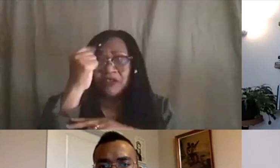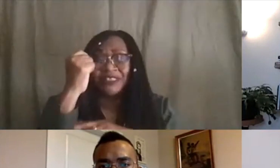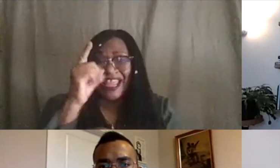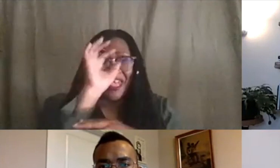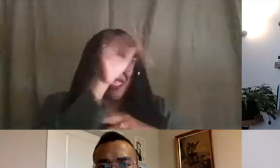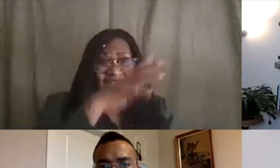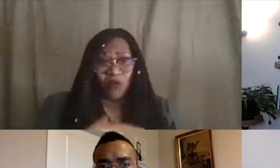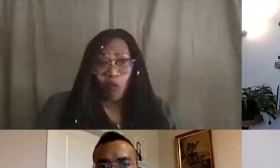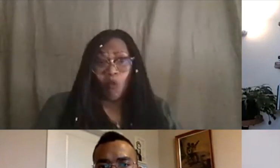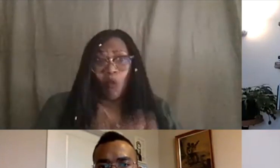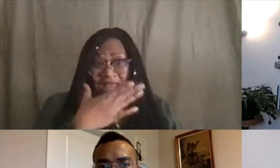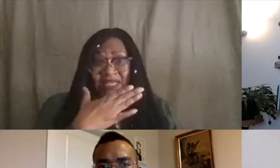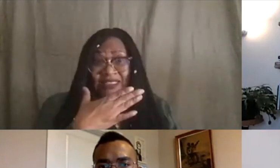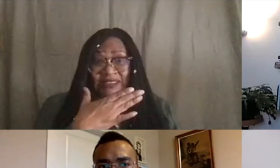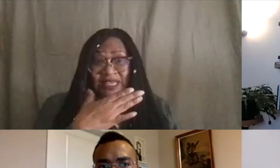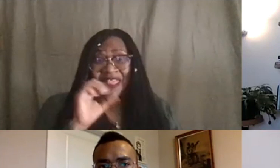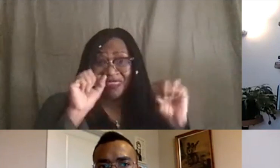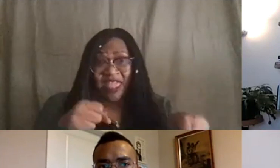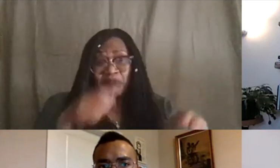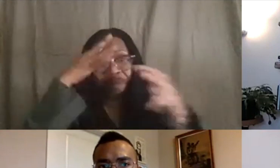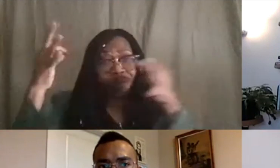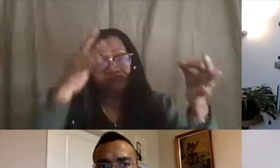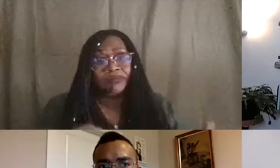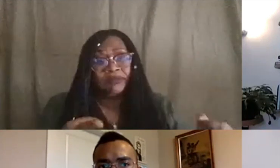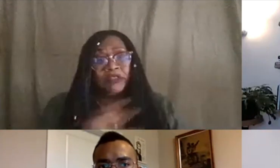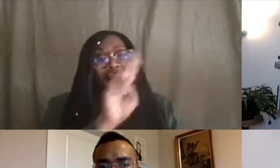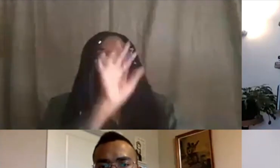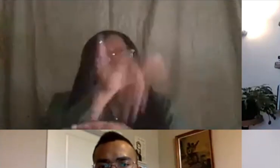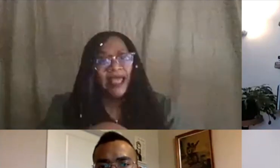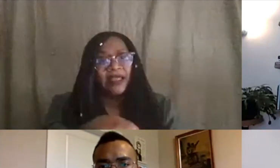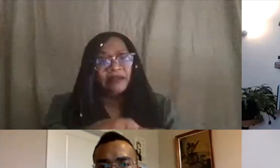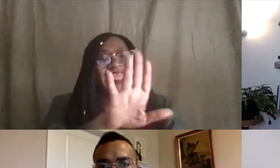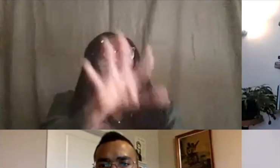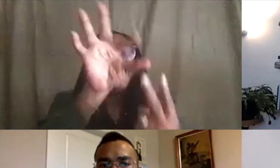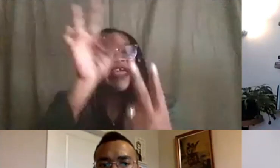they have a choice on how to perform that whiteness.